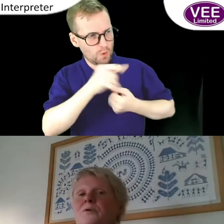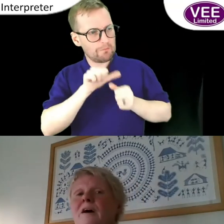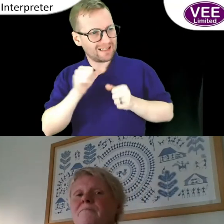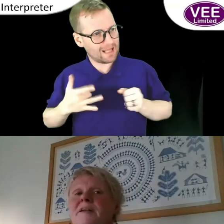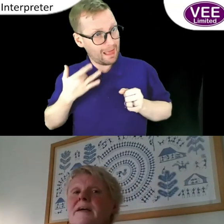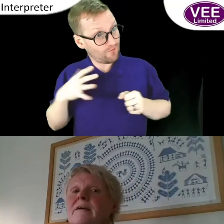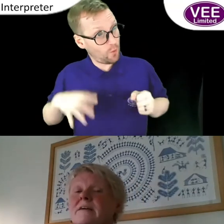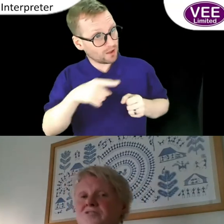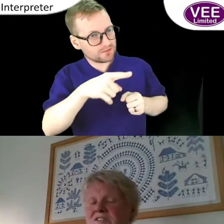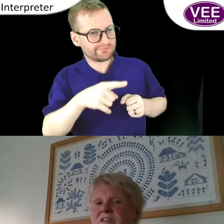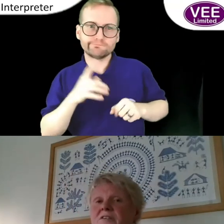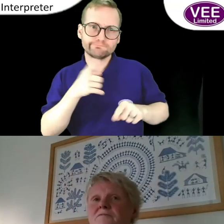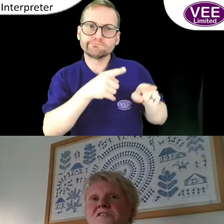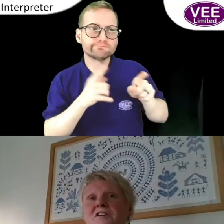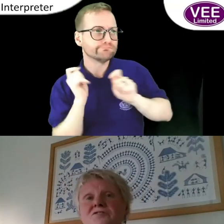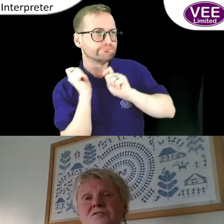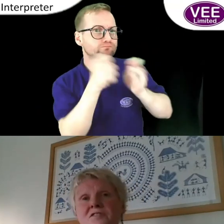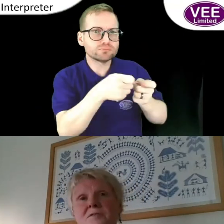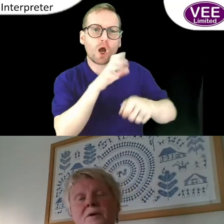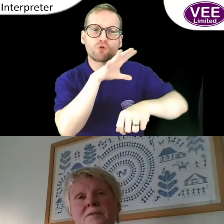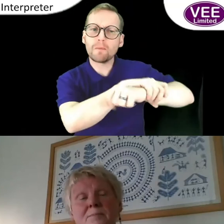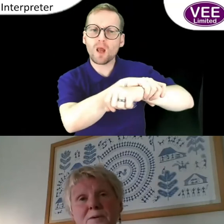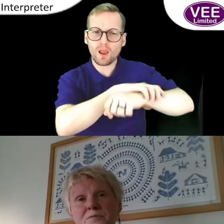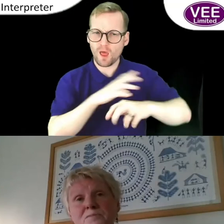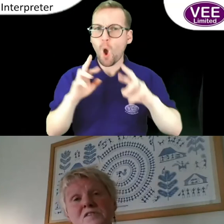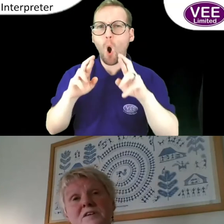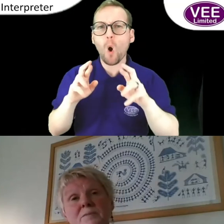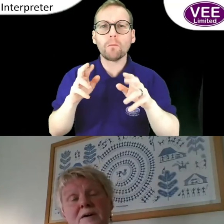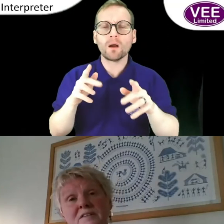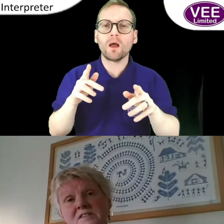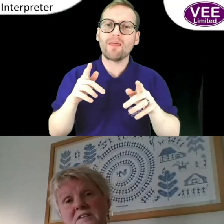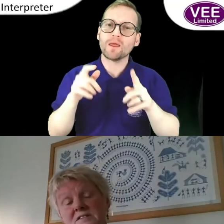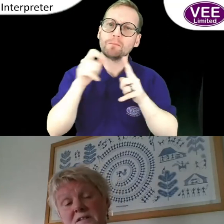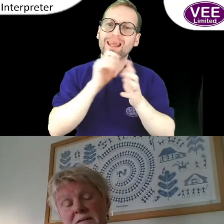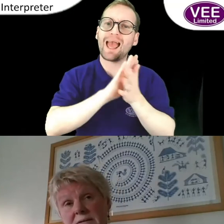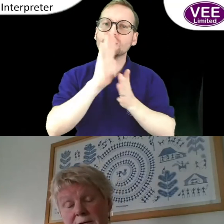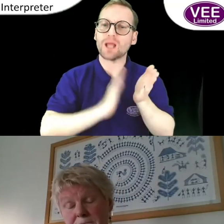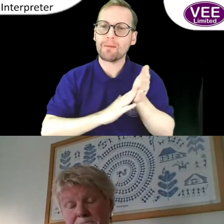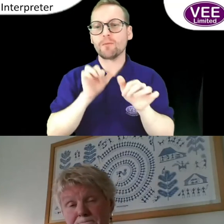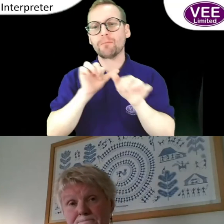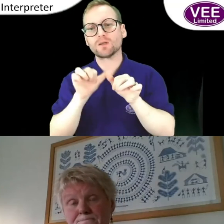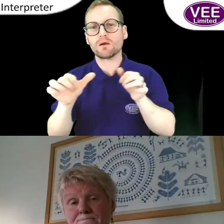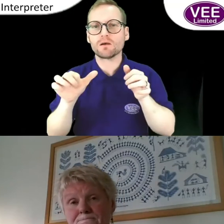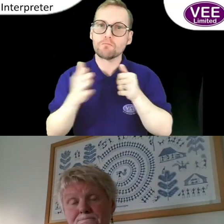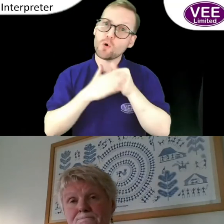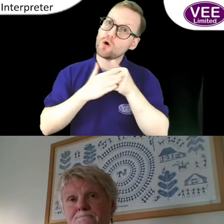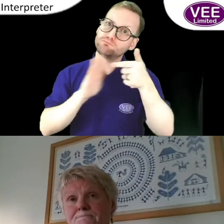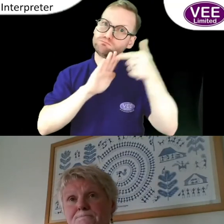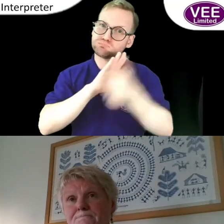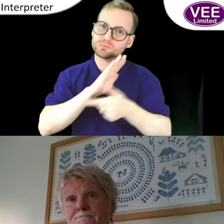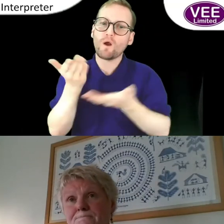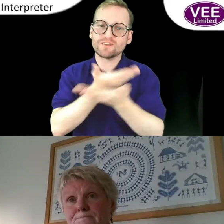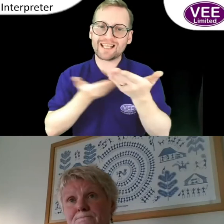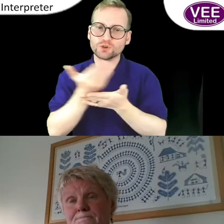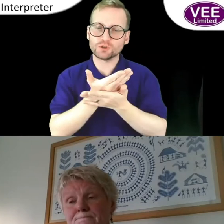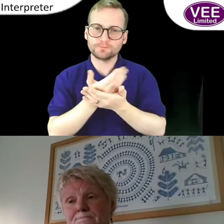I hope you'll have many interesting conversations at the People's Museum about these things. And if I